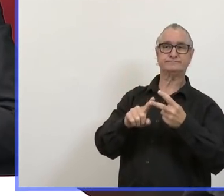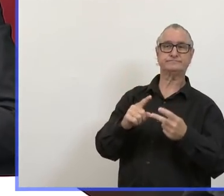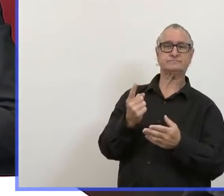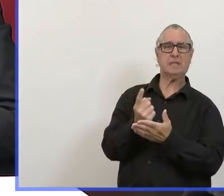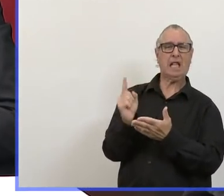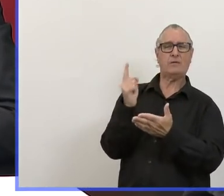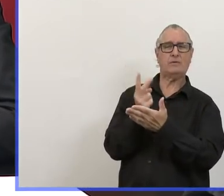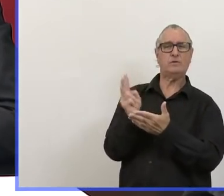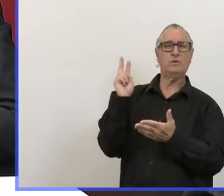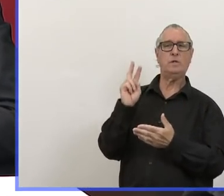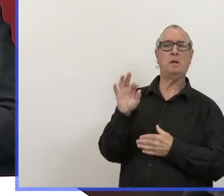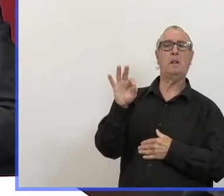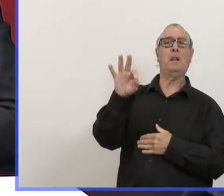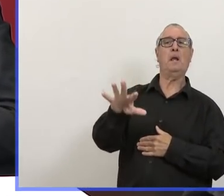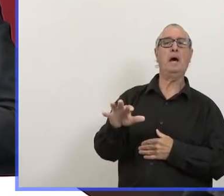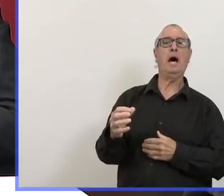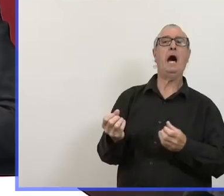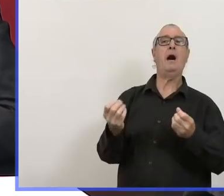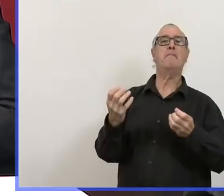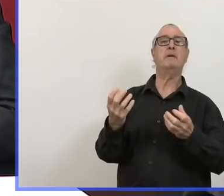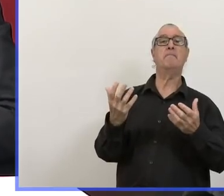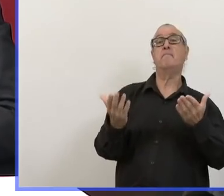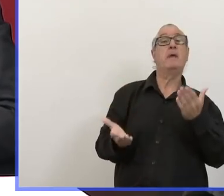and not just necessarily just, you know,